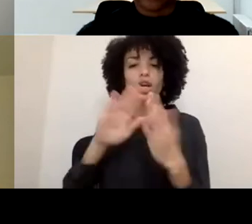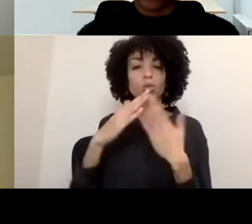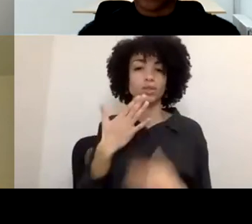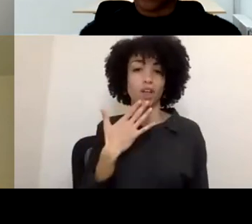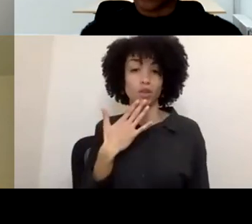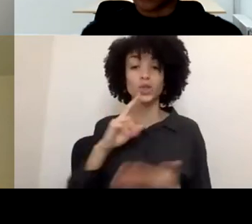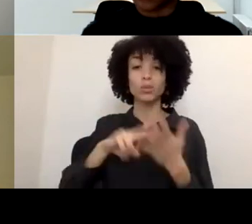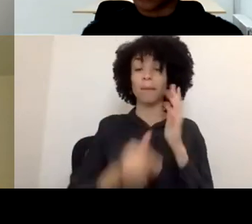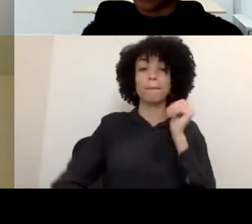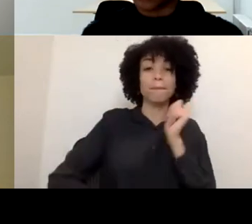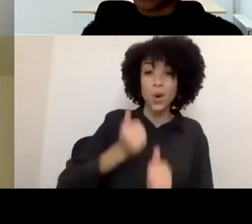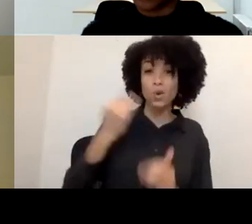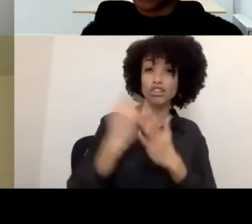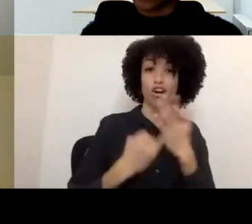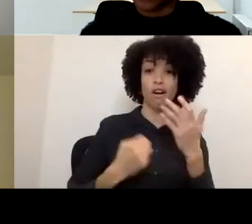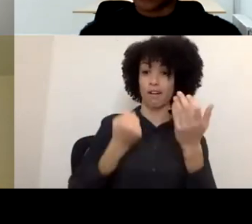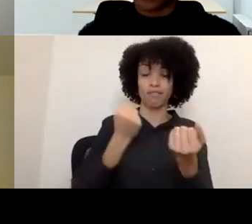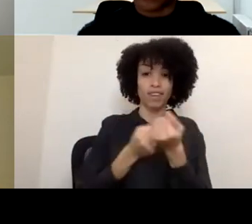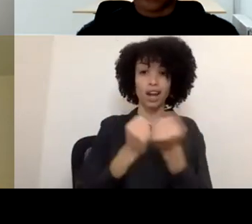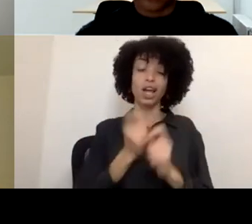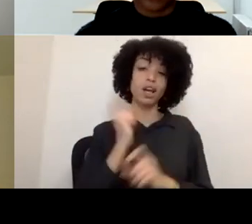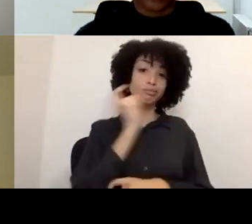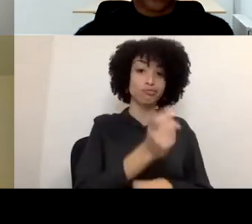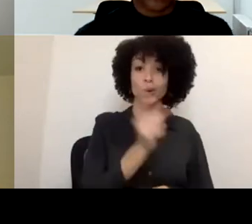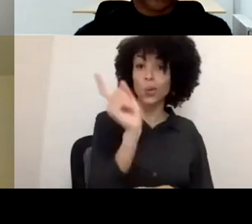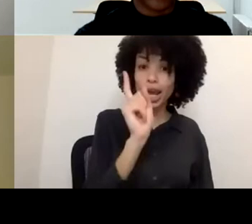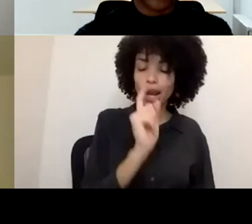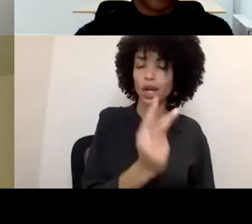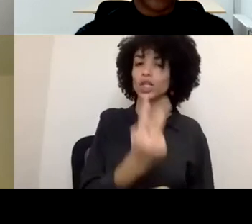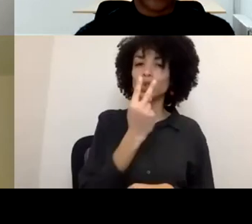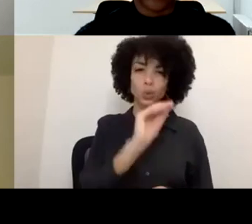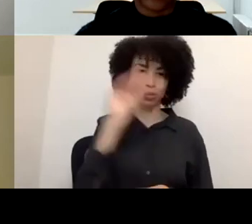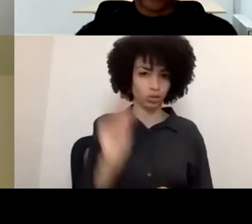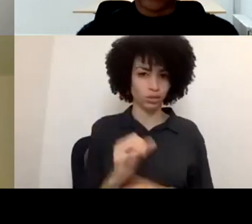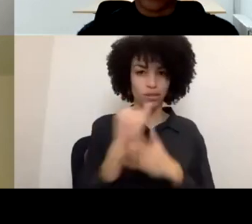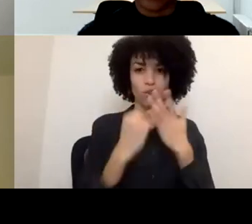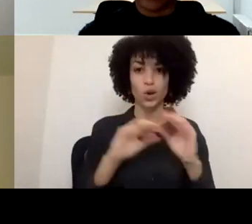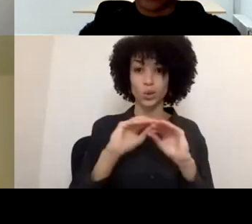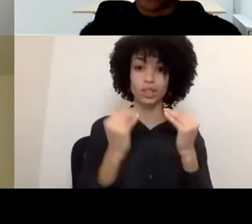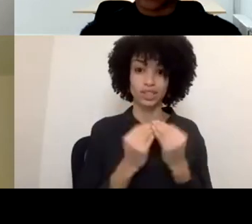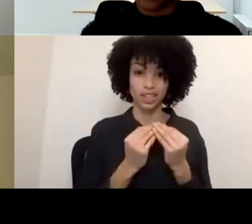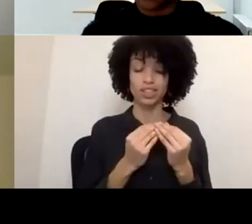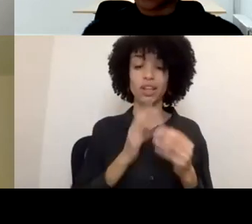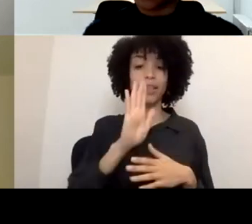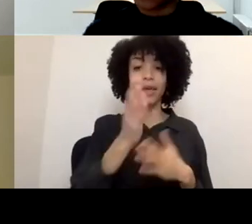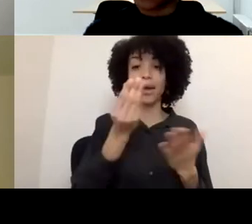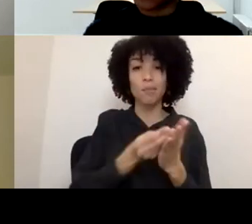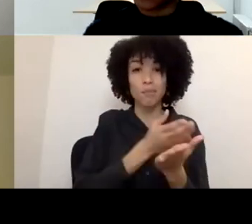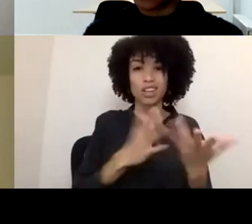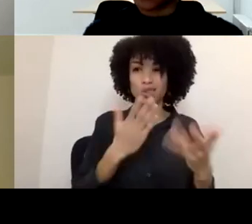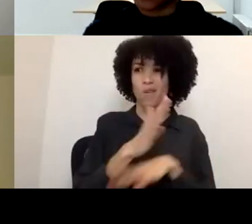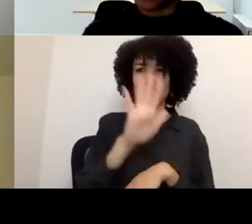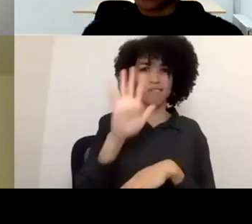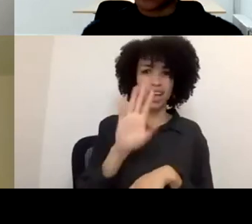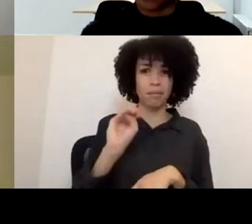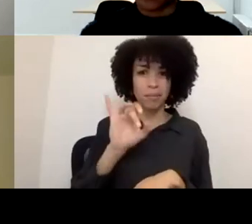majority of arts funding is actually going to support the top 2% of arts organizations with budgets over 5 million. And those tend